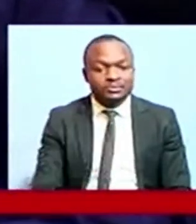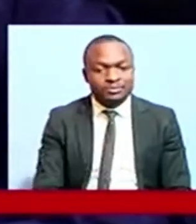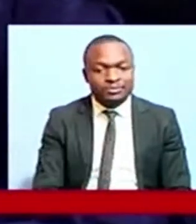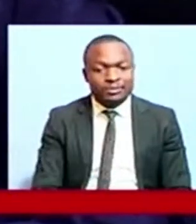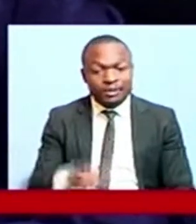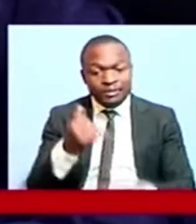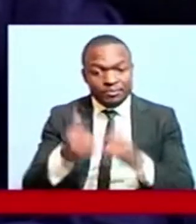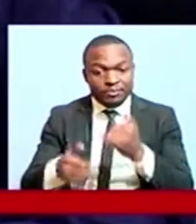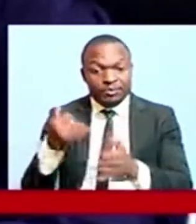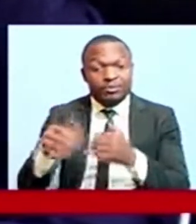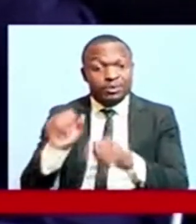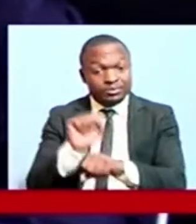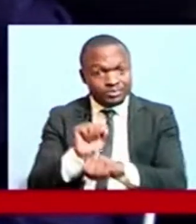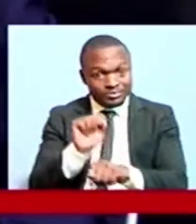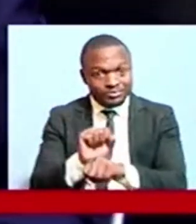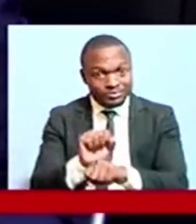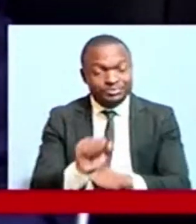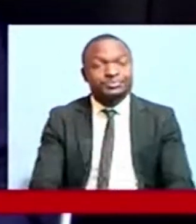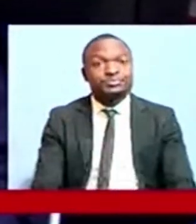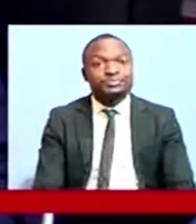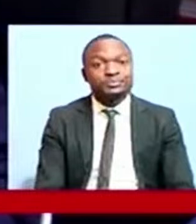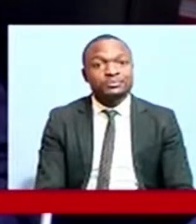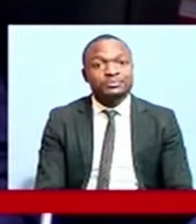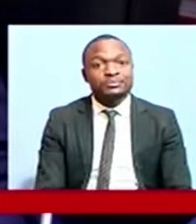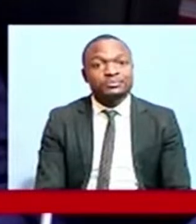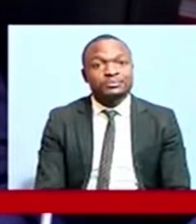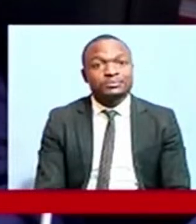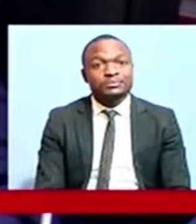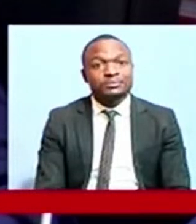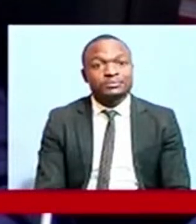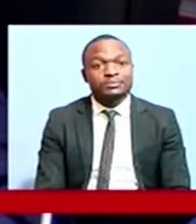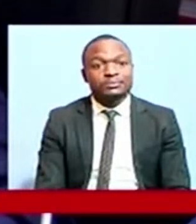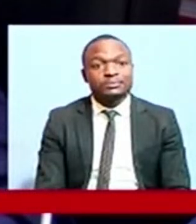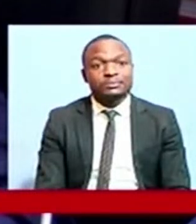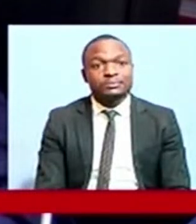complete the works. So